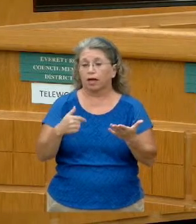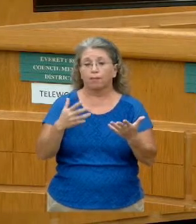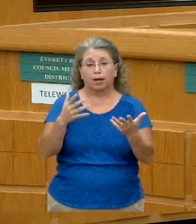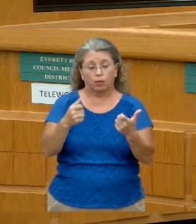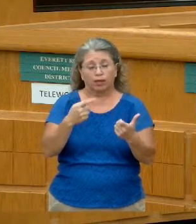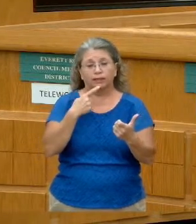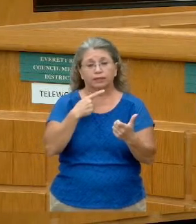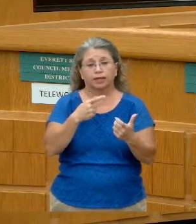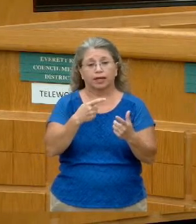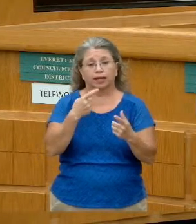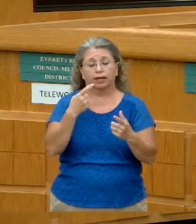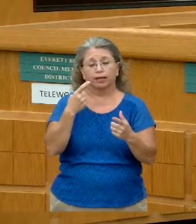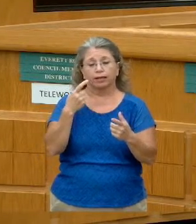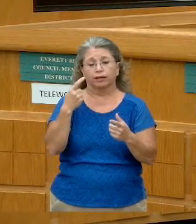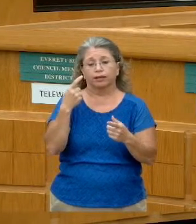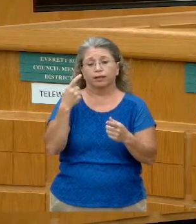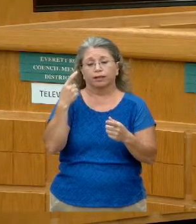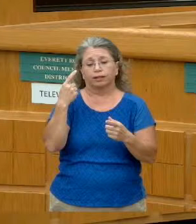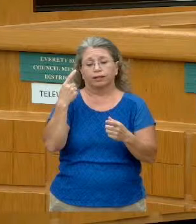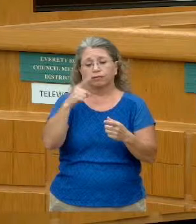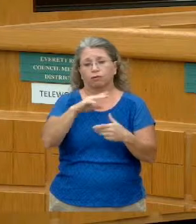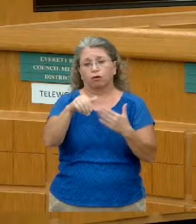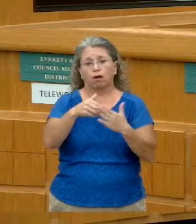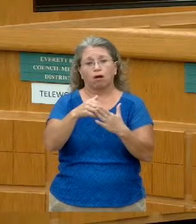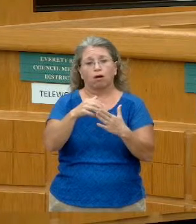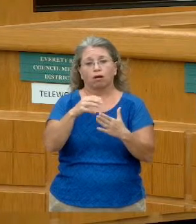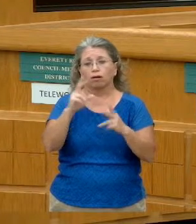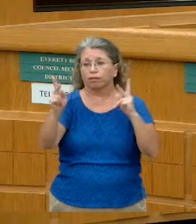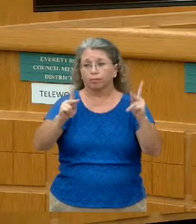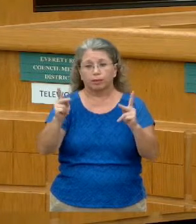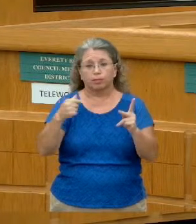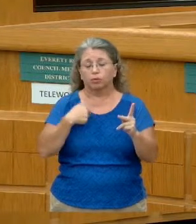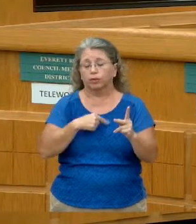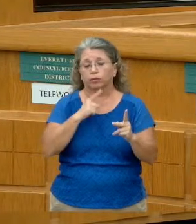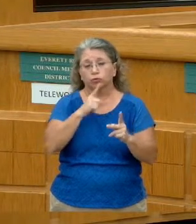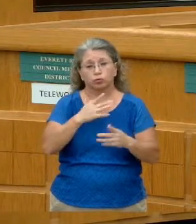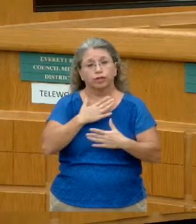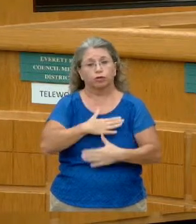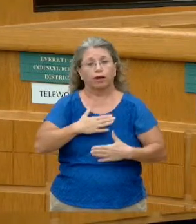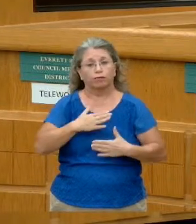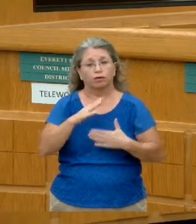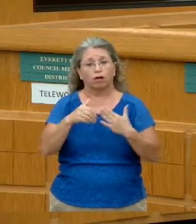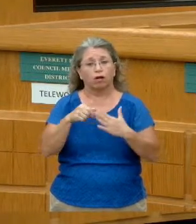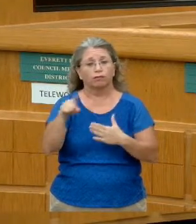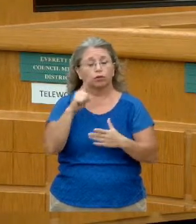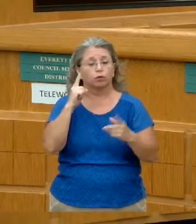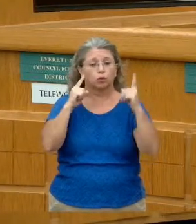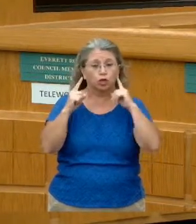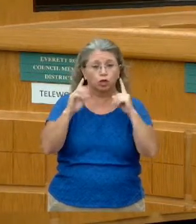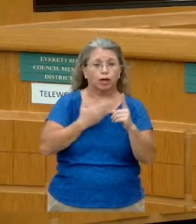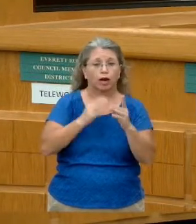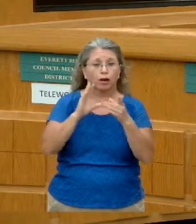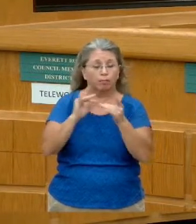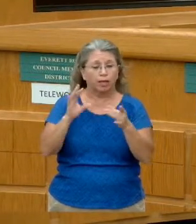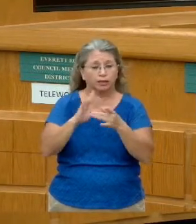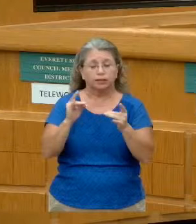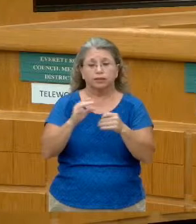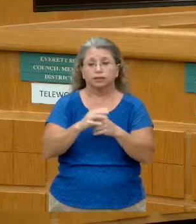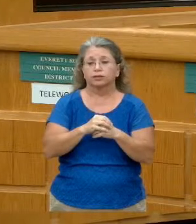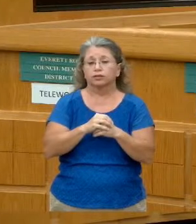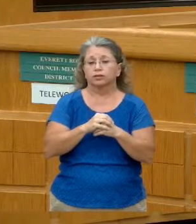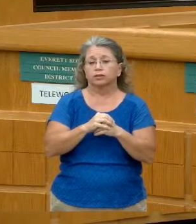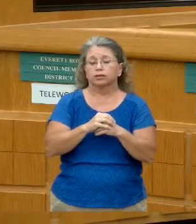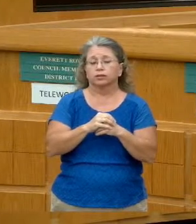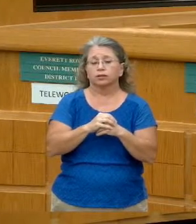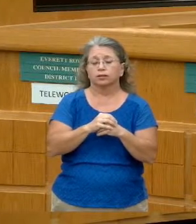citizens, we are very grateful for those that heard our message, and obviously it got out of town because a significant number of